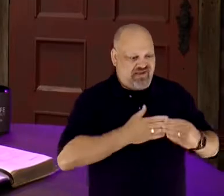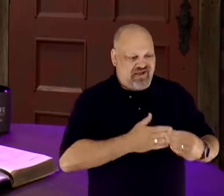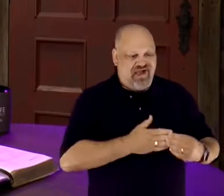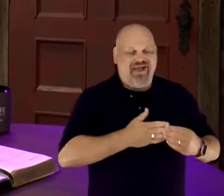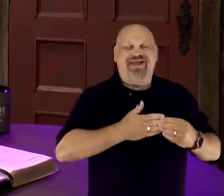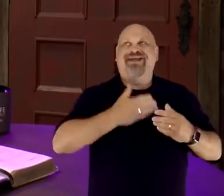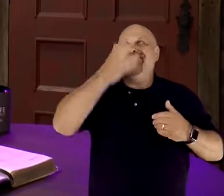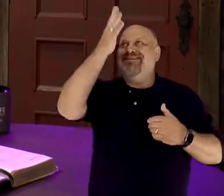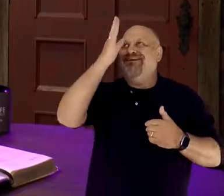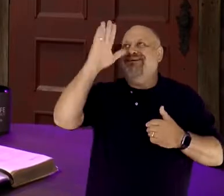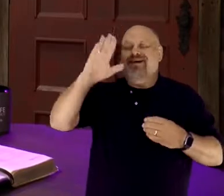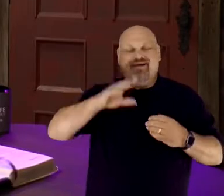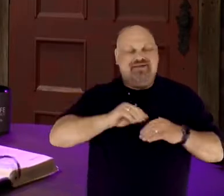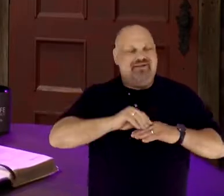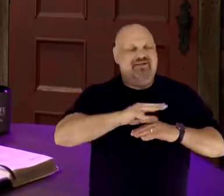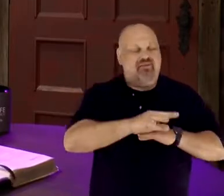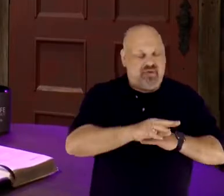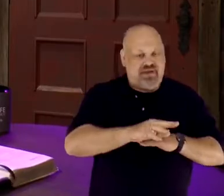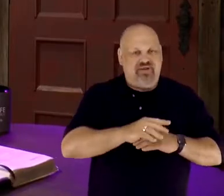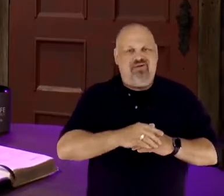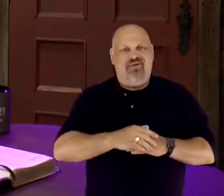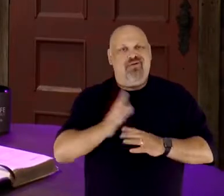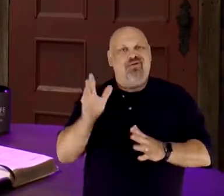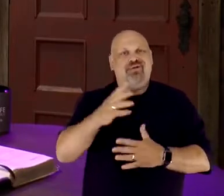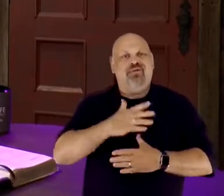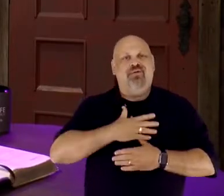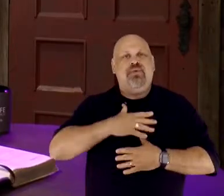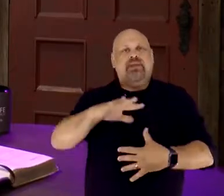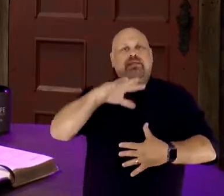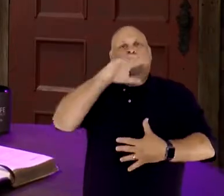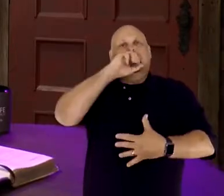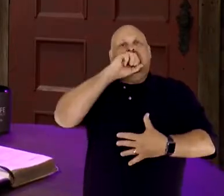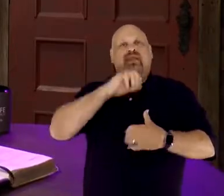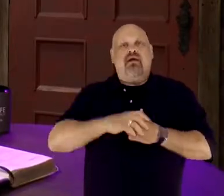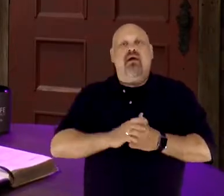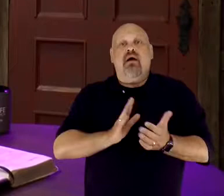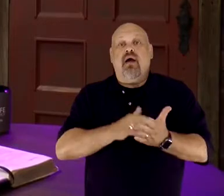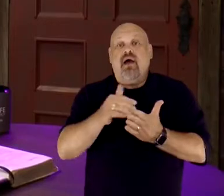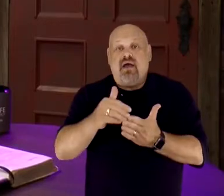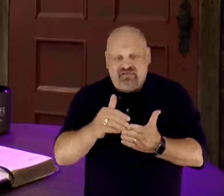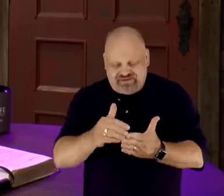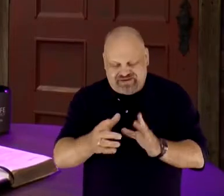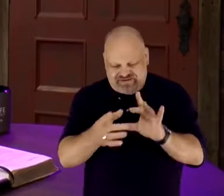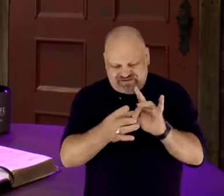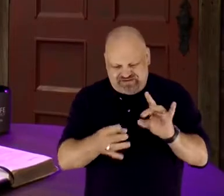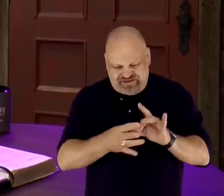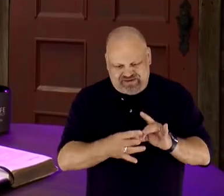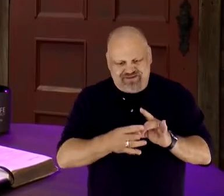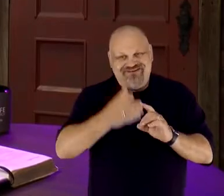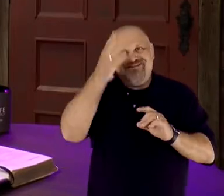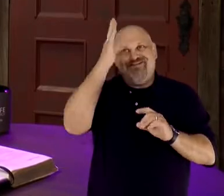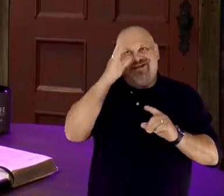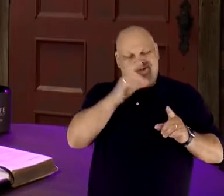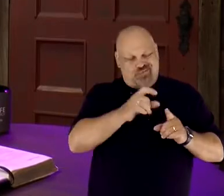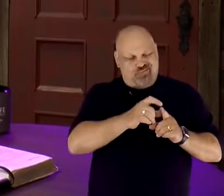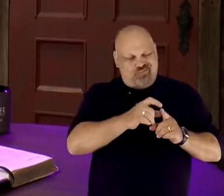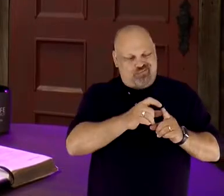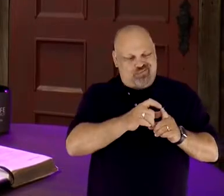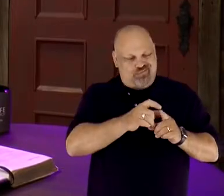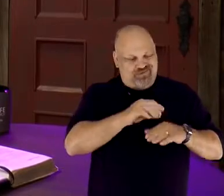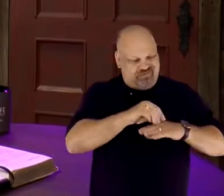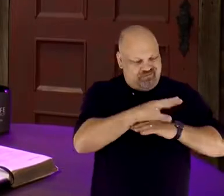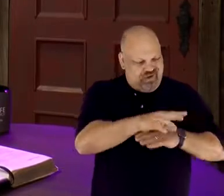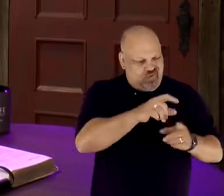or supernatural inspiration, or to inhale. It is often said that the divinely inspired word of God is